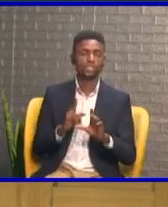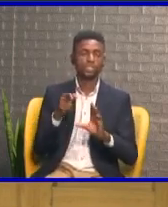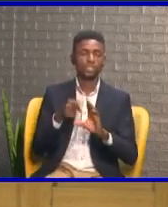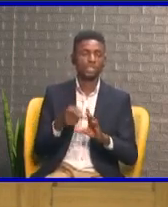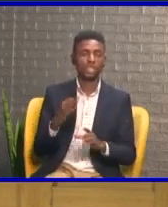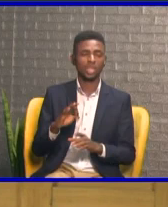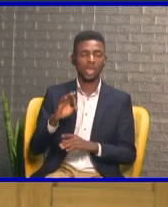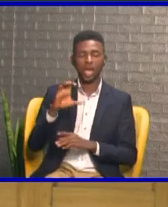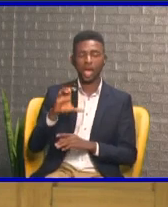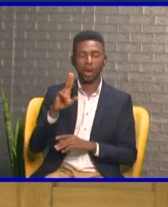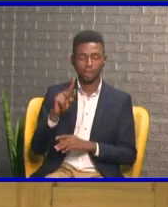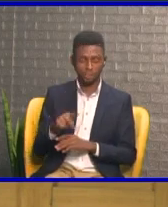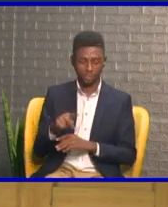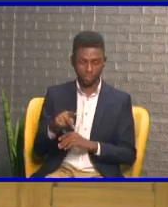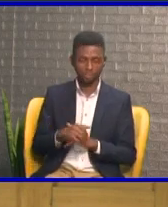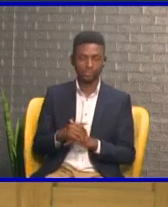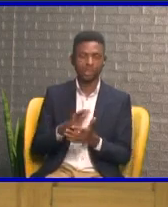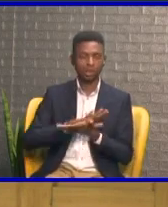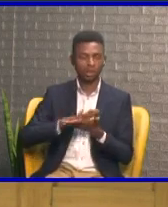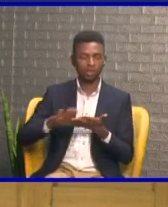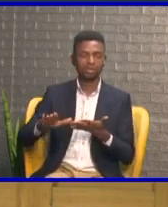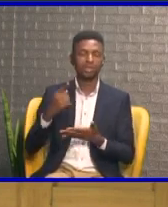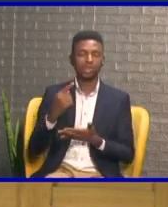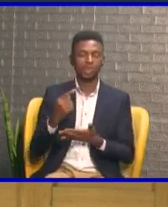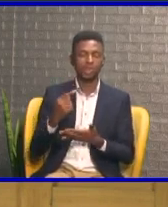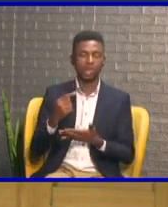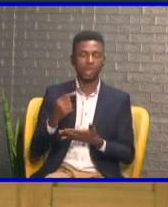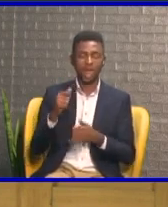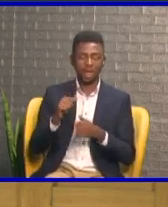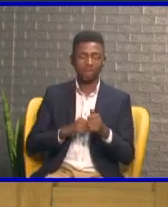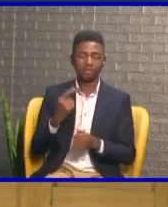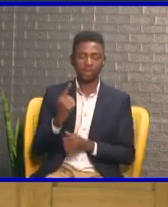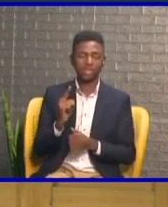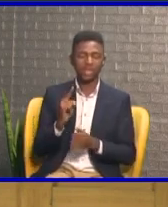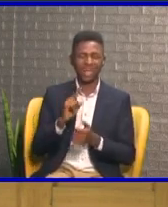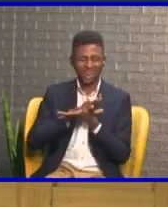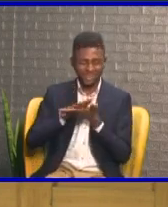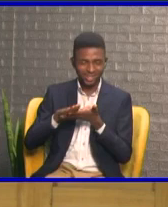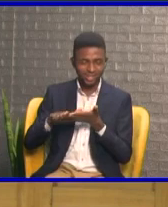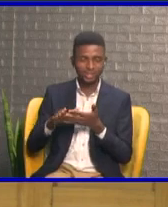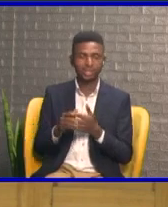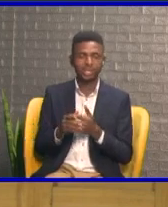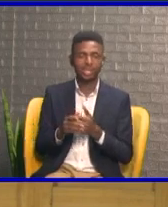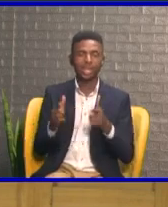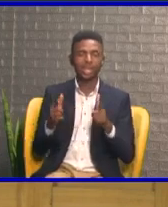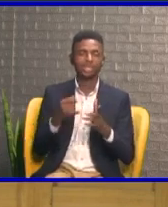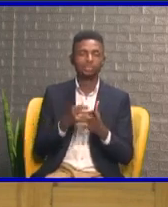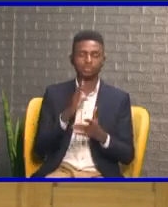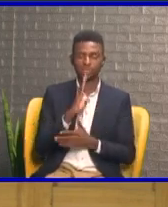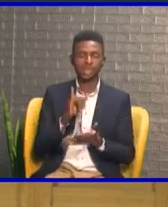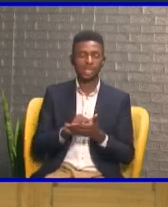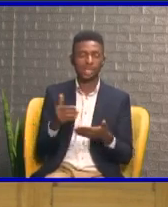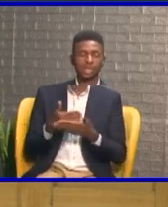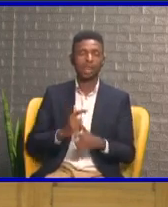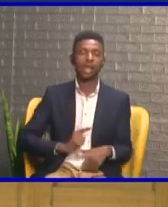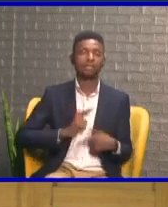contents, the blood, purge and wipe out the slate of everybody clean. Let it be that a new life started